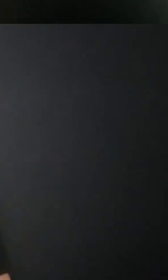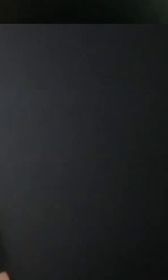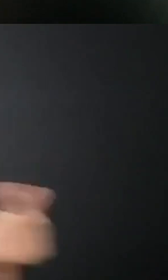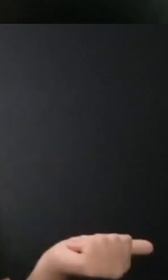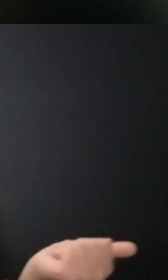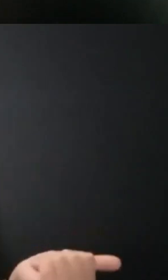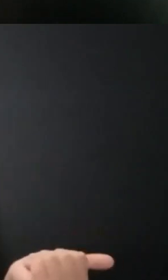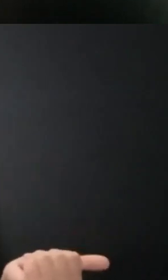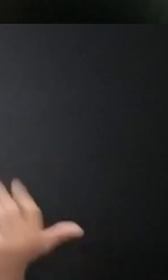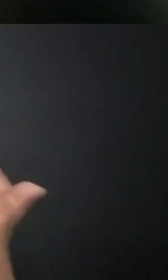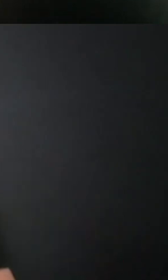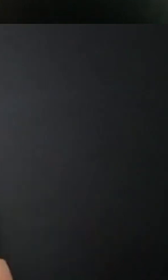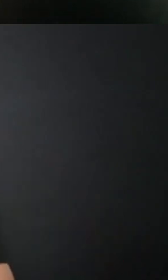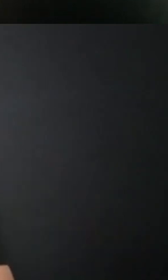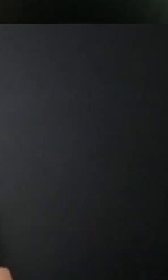that.